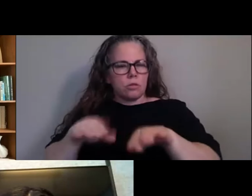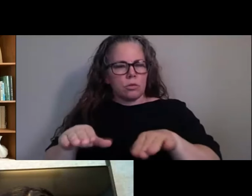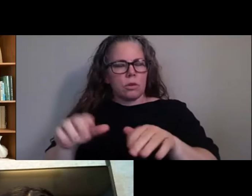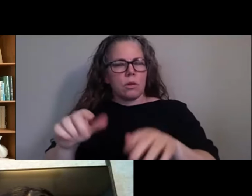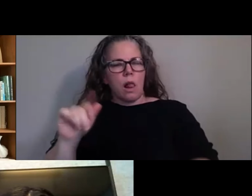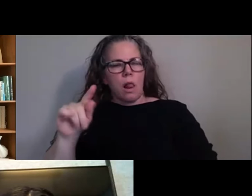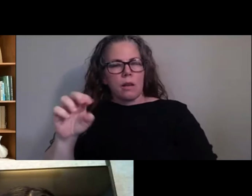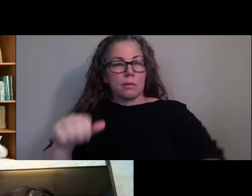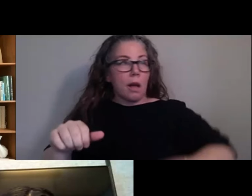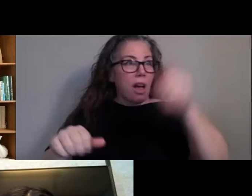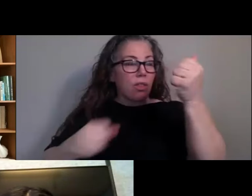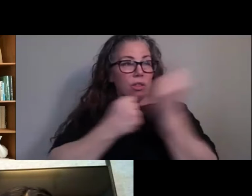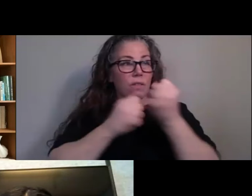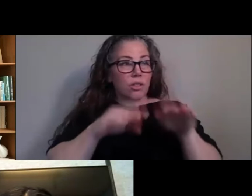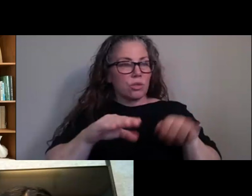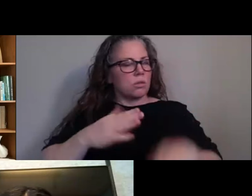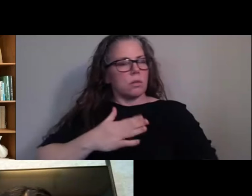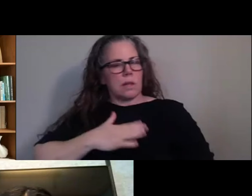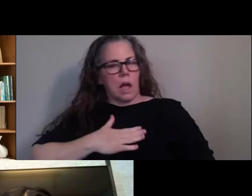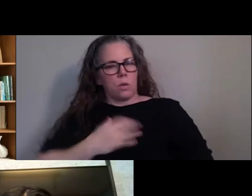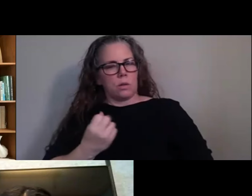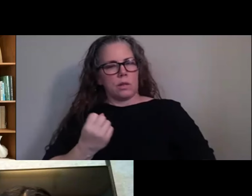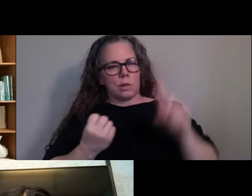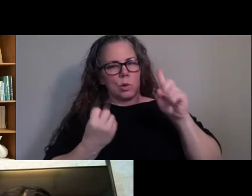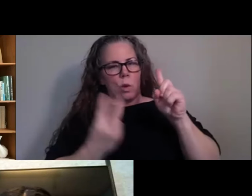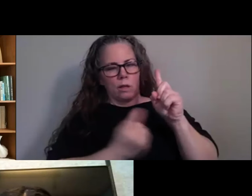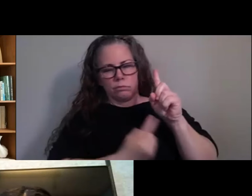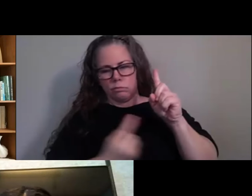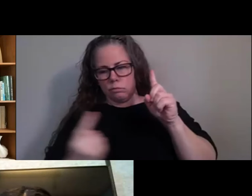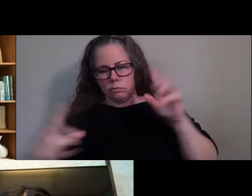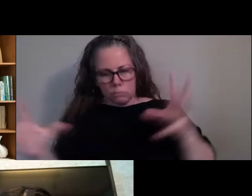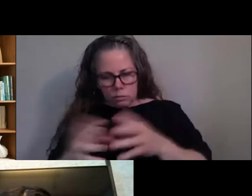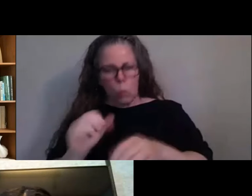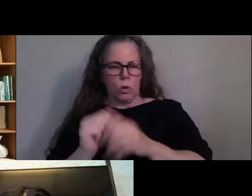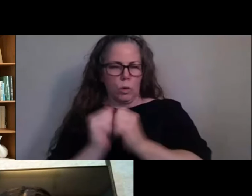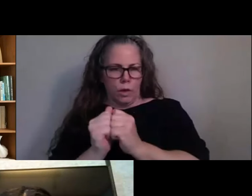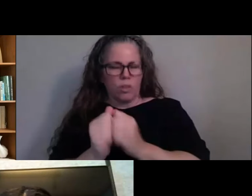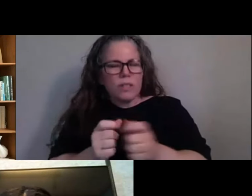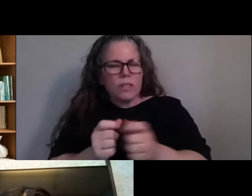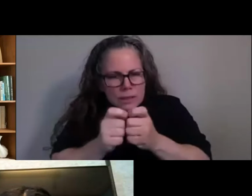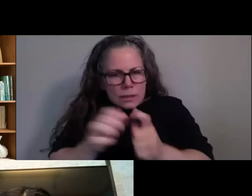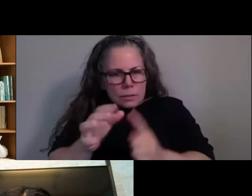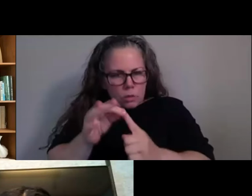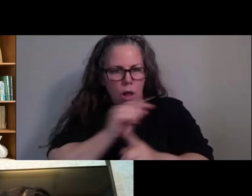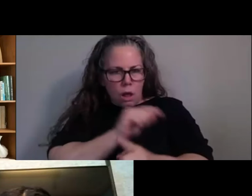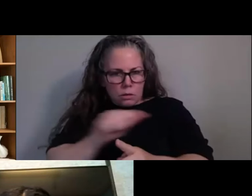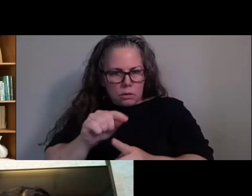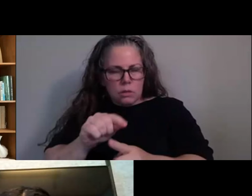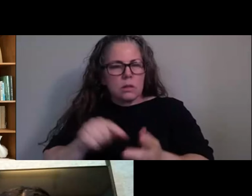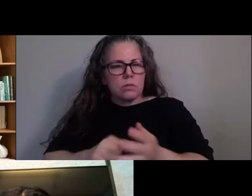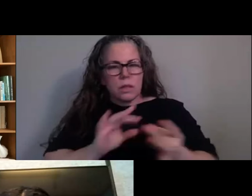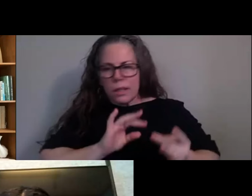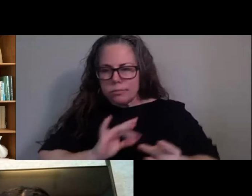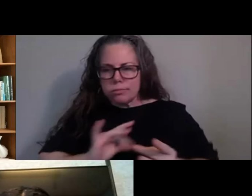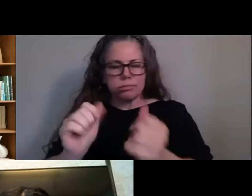other advocacy centers in Massachusetts. We're fortunate for that. These are specialized centers which streamline